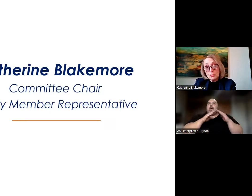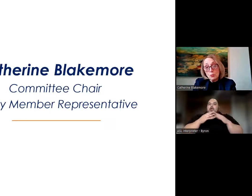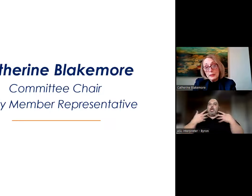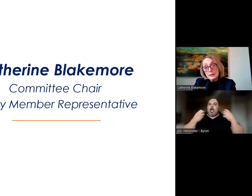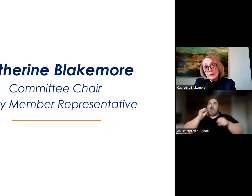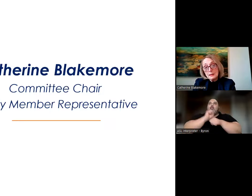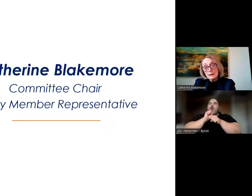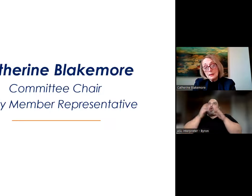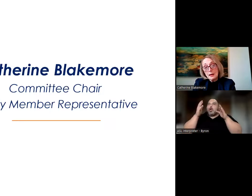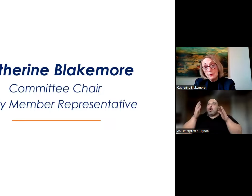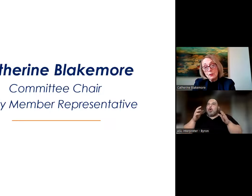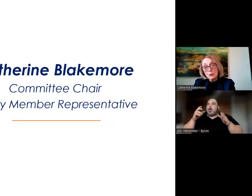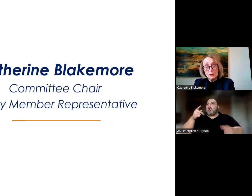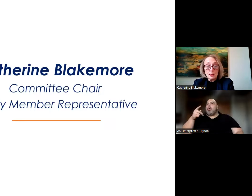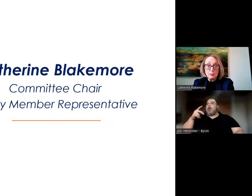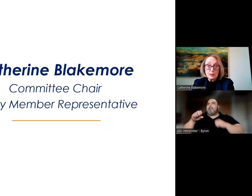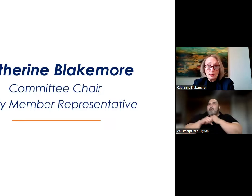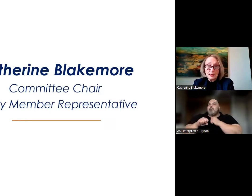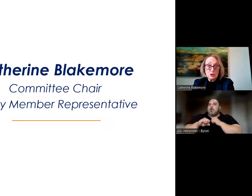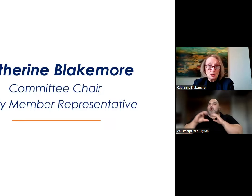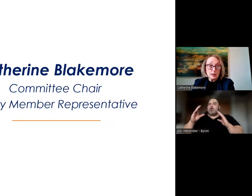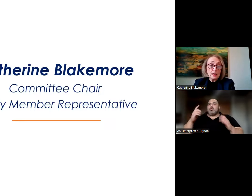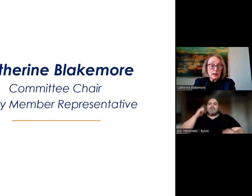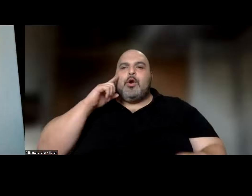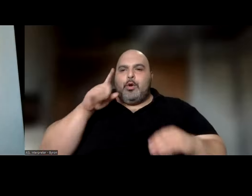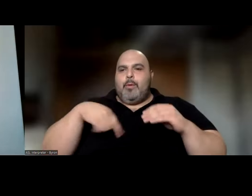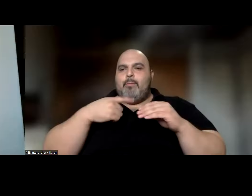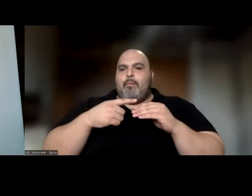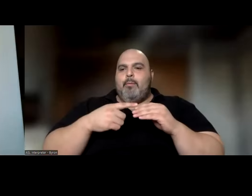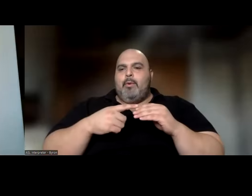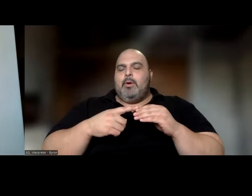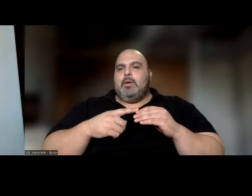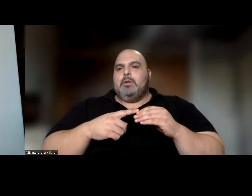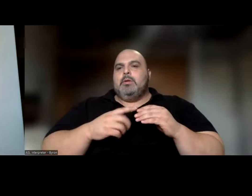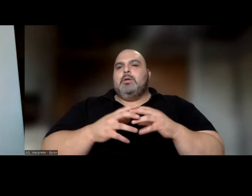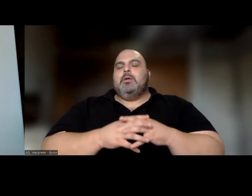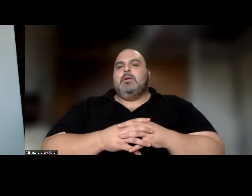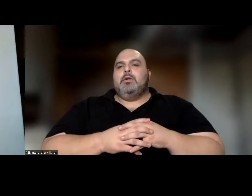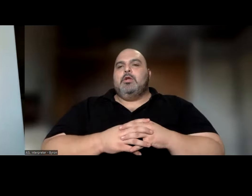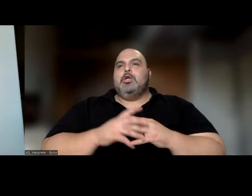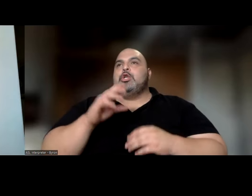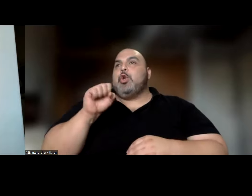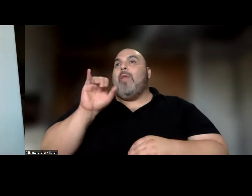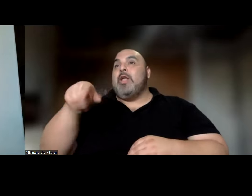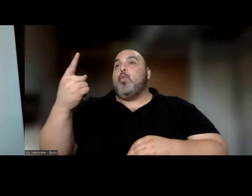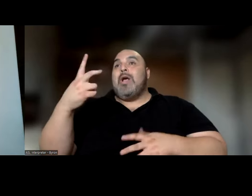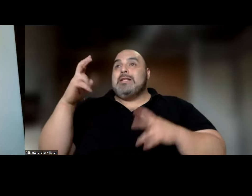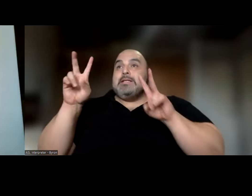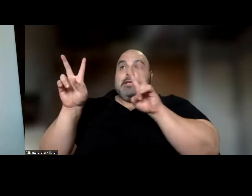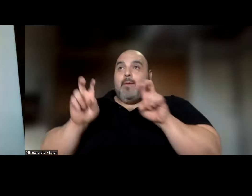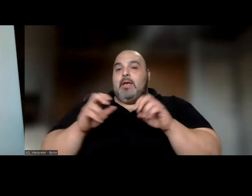worker promotores that we've heard a lot of presentation about. So that's one topic. And